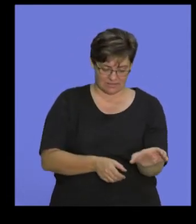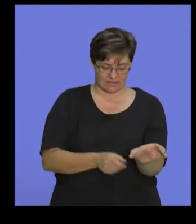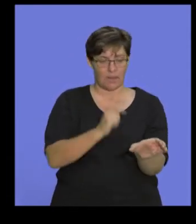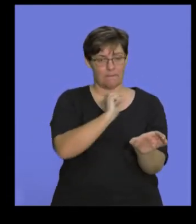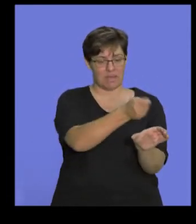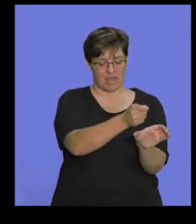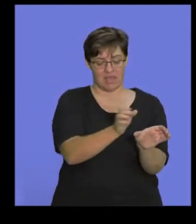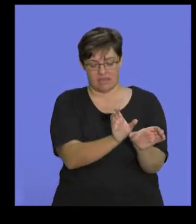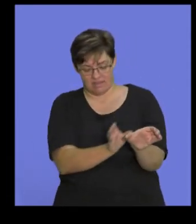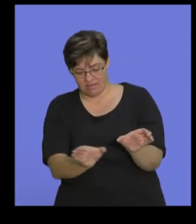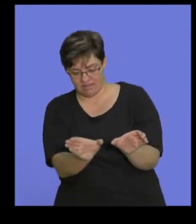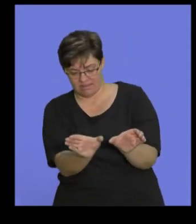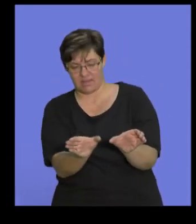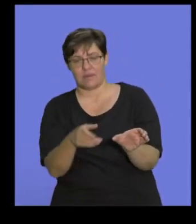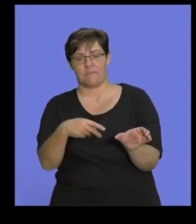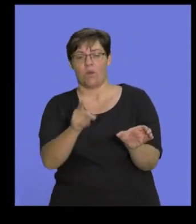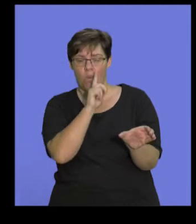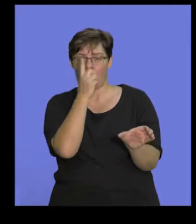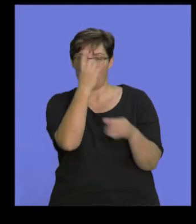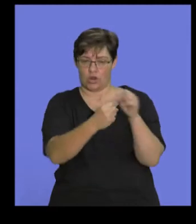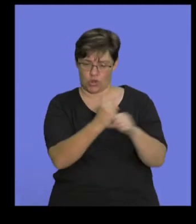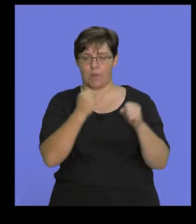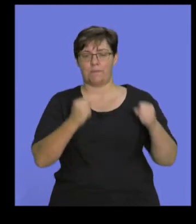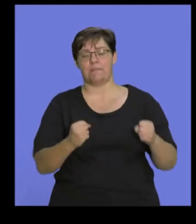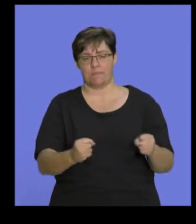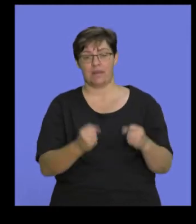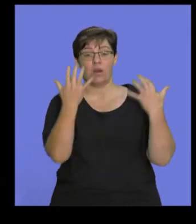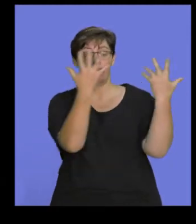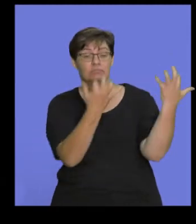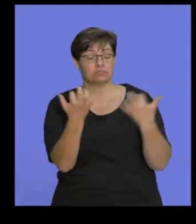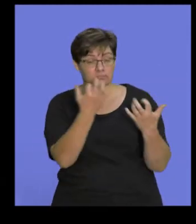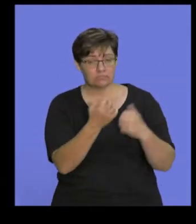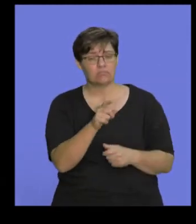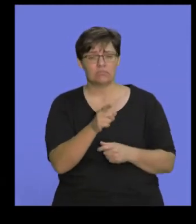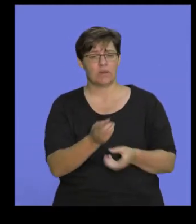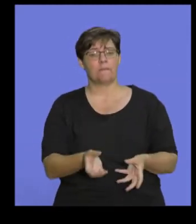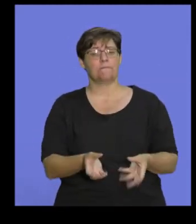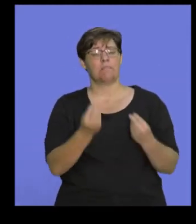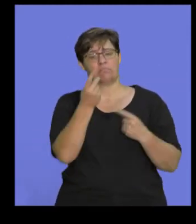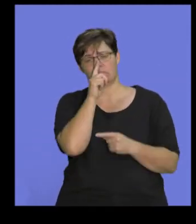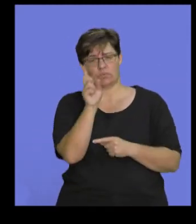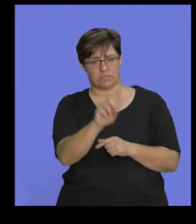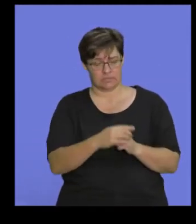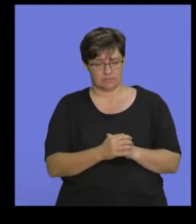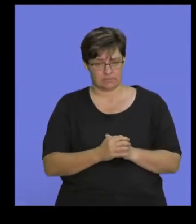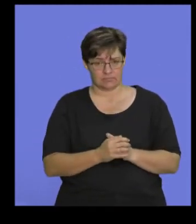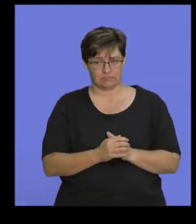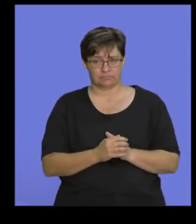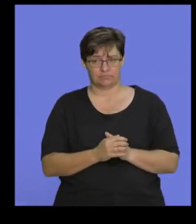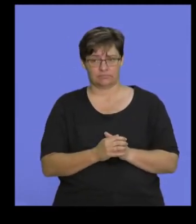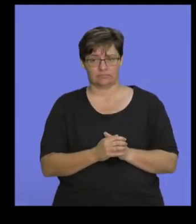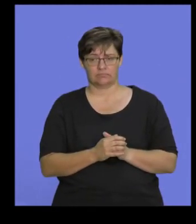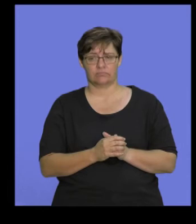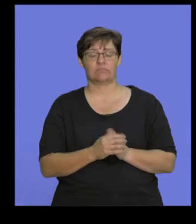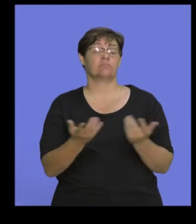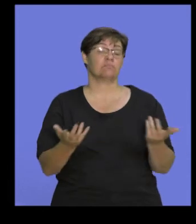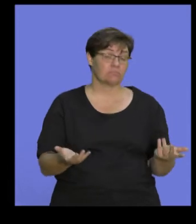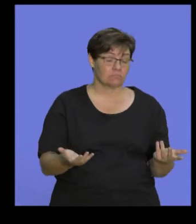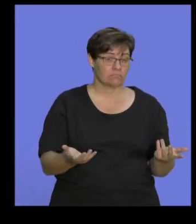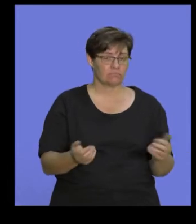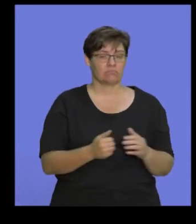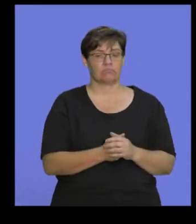still for a year. Now we need to calculate and see exactly what is it that we mean here. So this would therefore